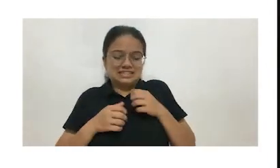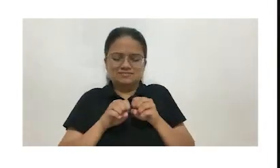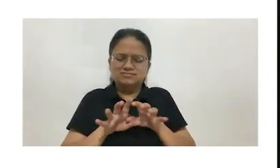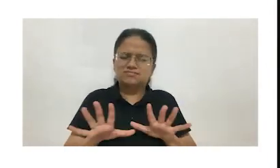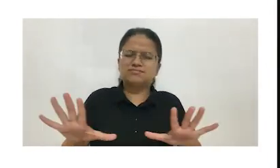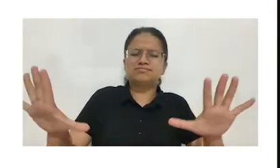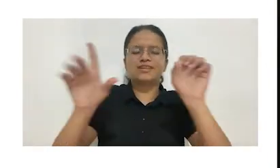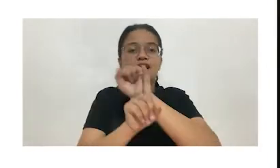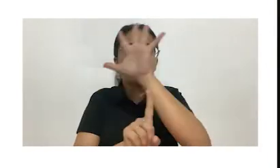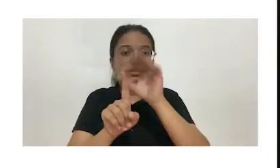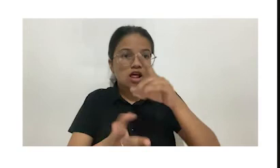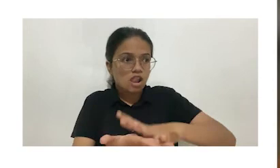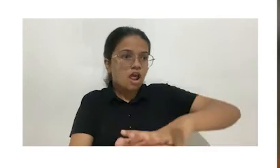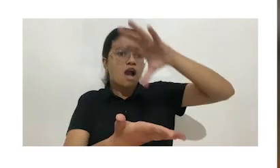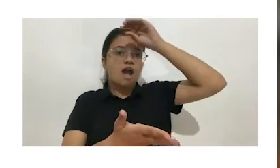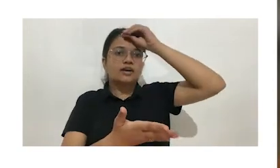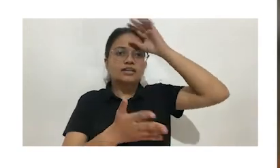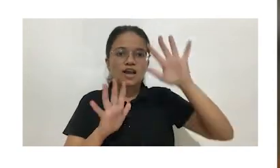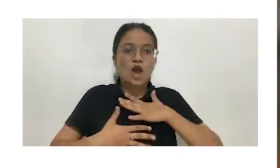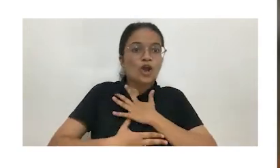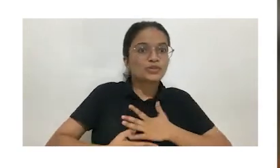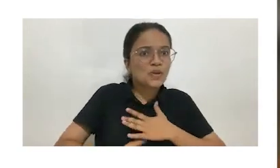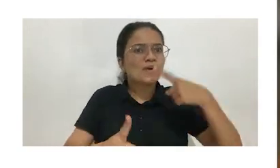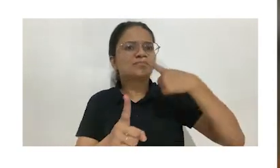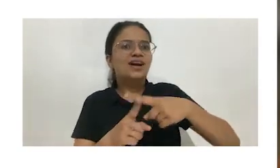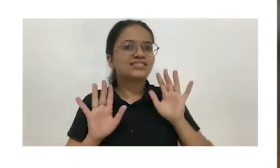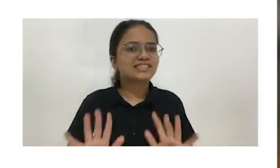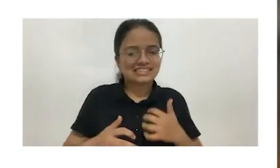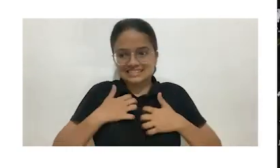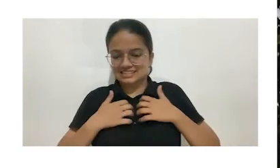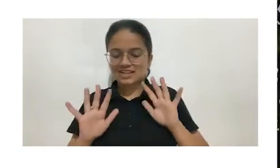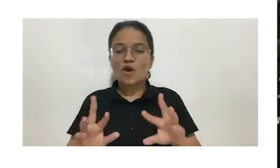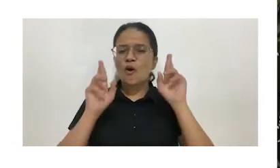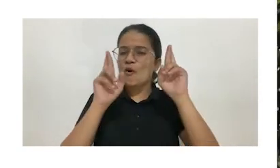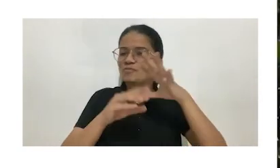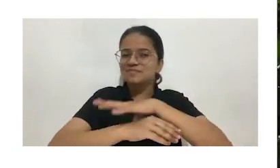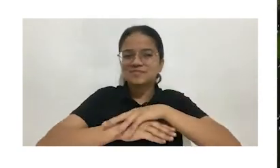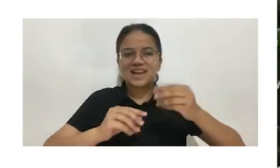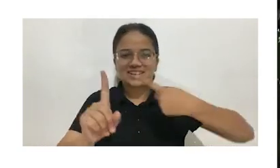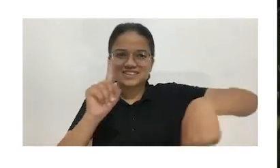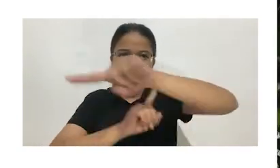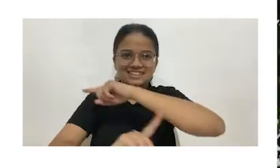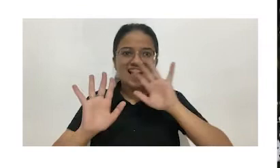make this an exciting cultural hub where they learn something and they enjoy doing it. I